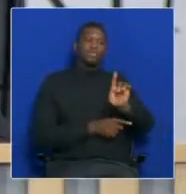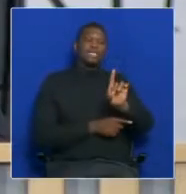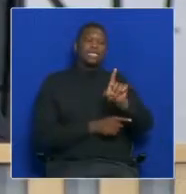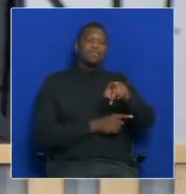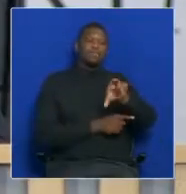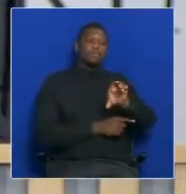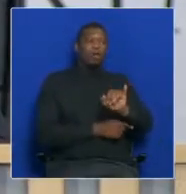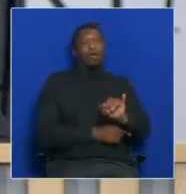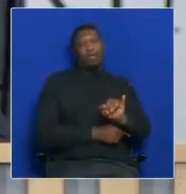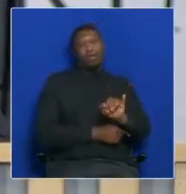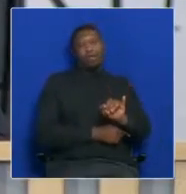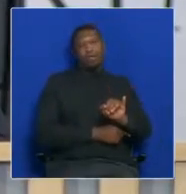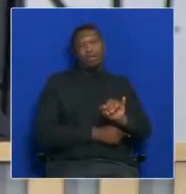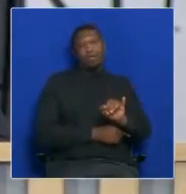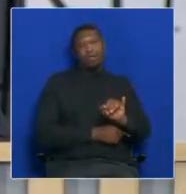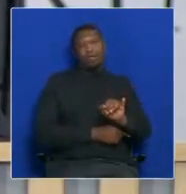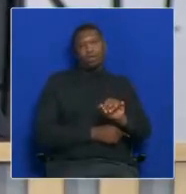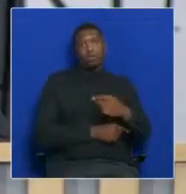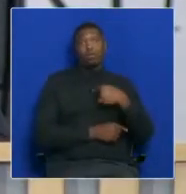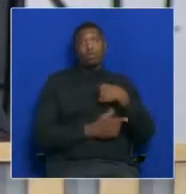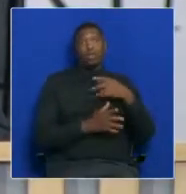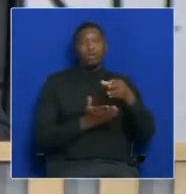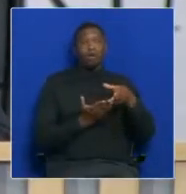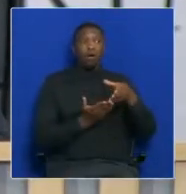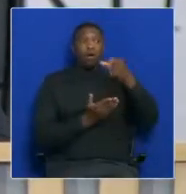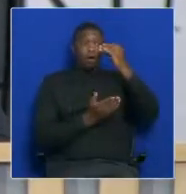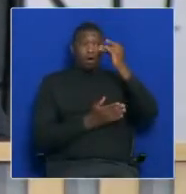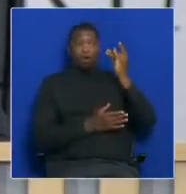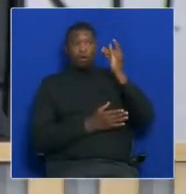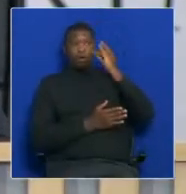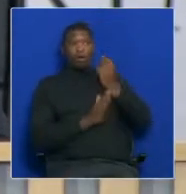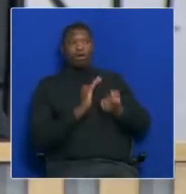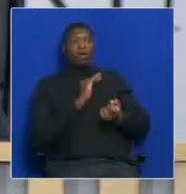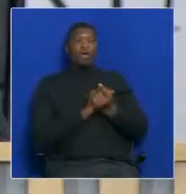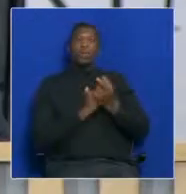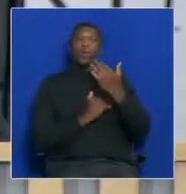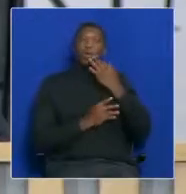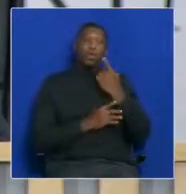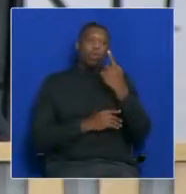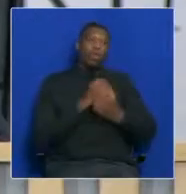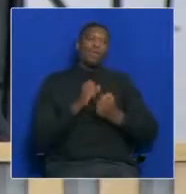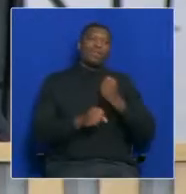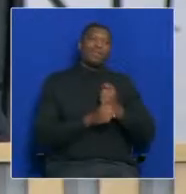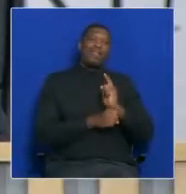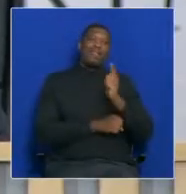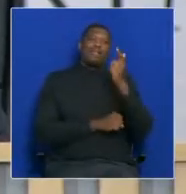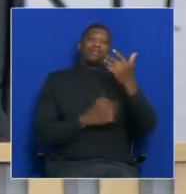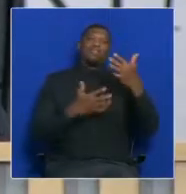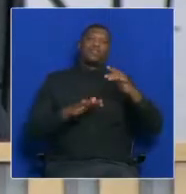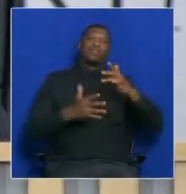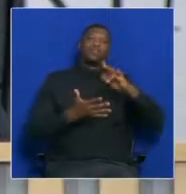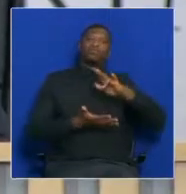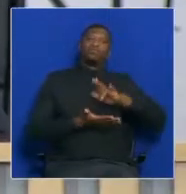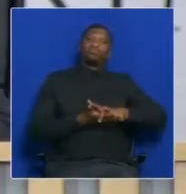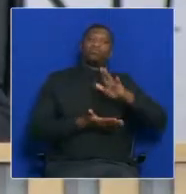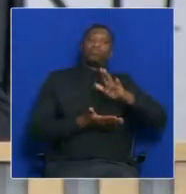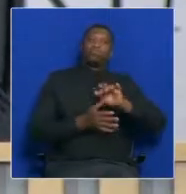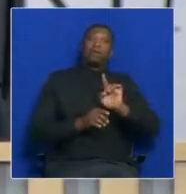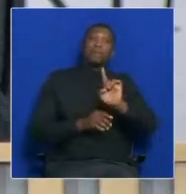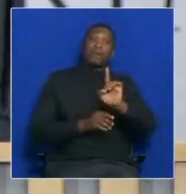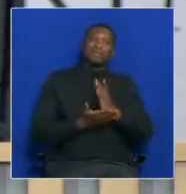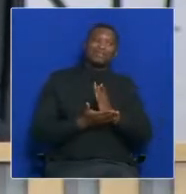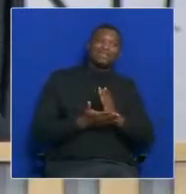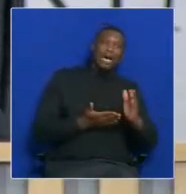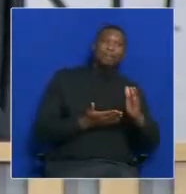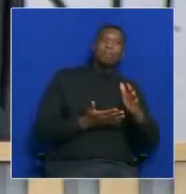only learned, it must have been a year later or so, that now it's been authorized. But it's only some part of that, not